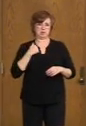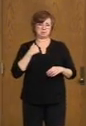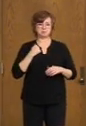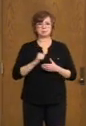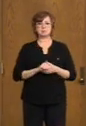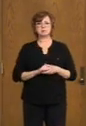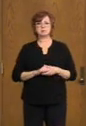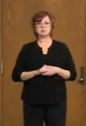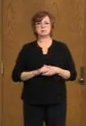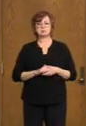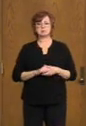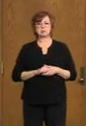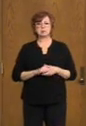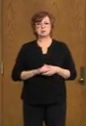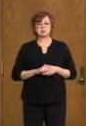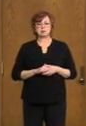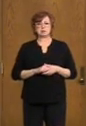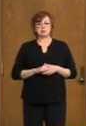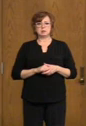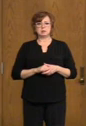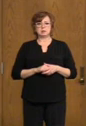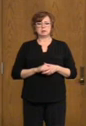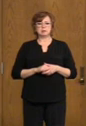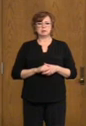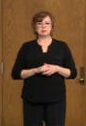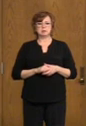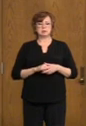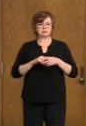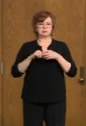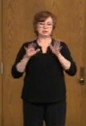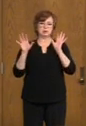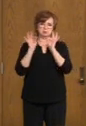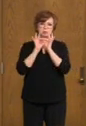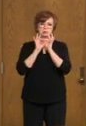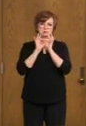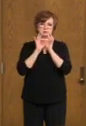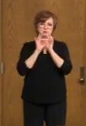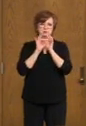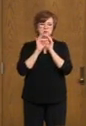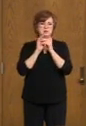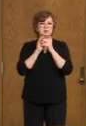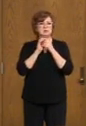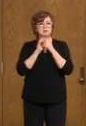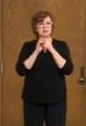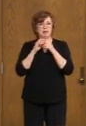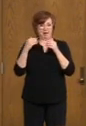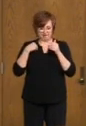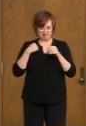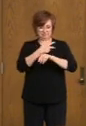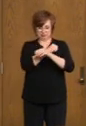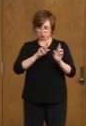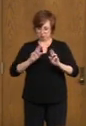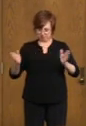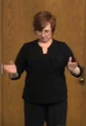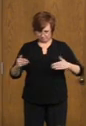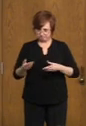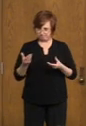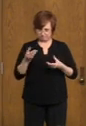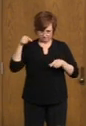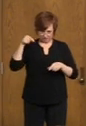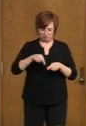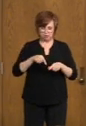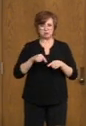having, in addition to that reliable supply of vaccines, having a reliable supply of the information on when and where we are going to receive those